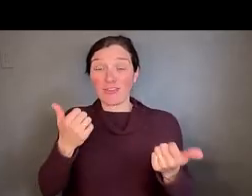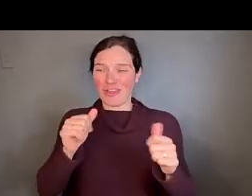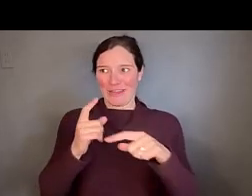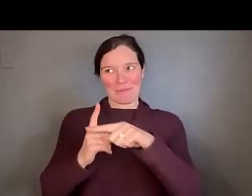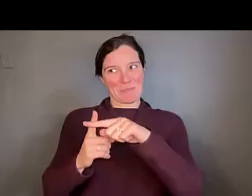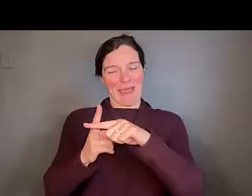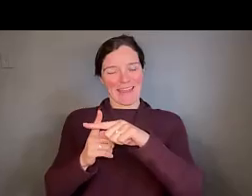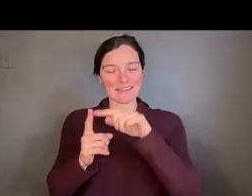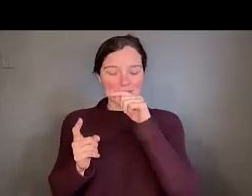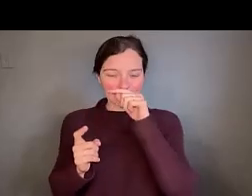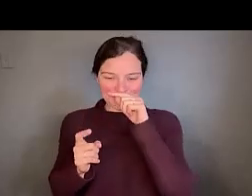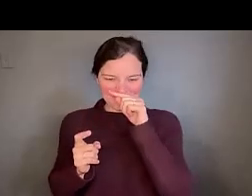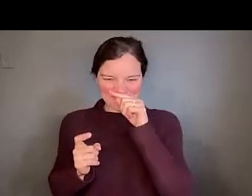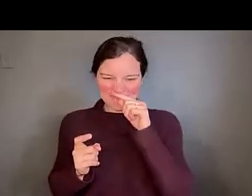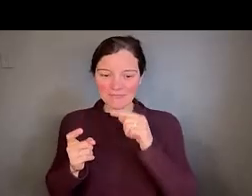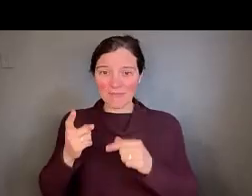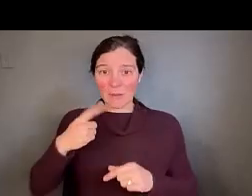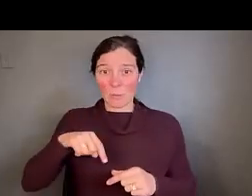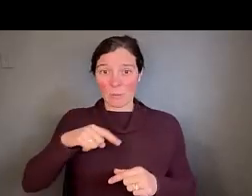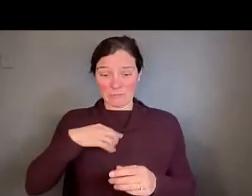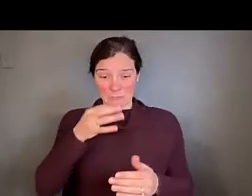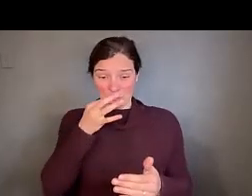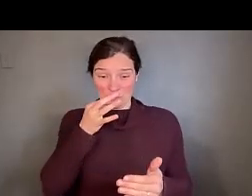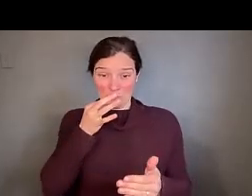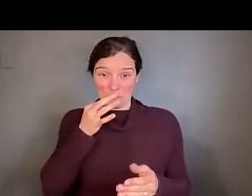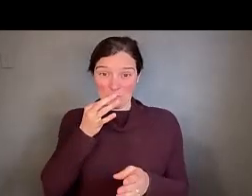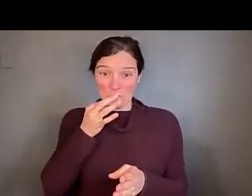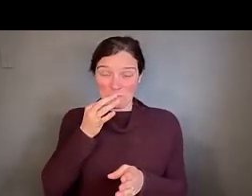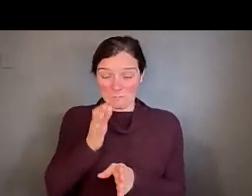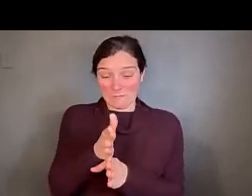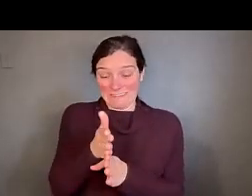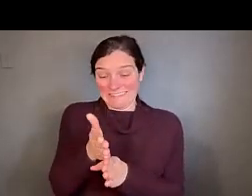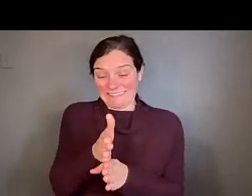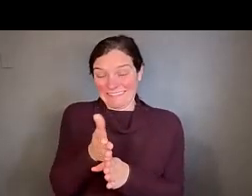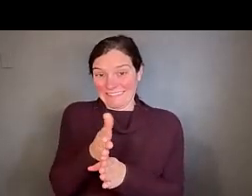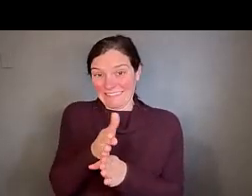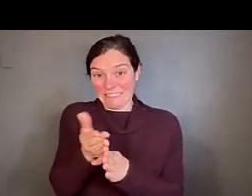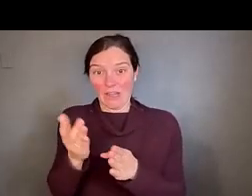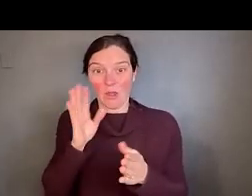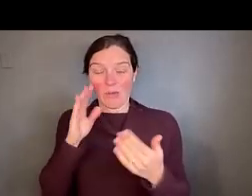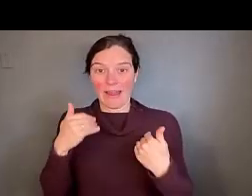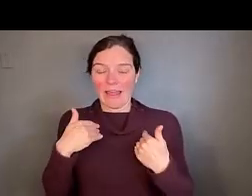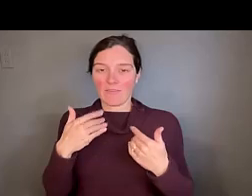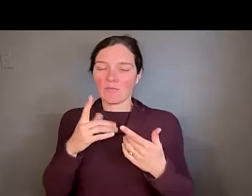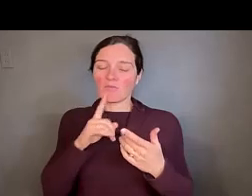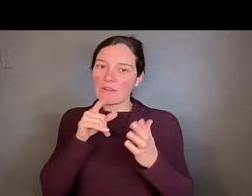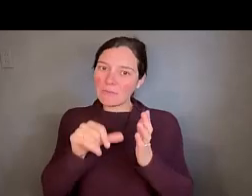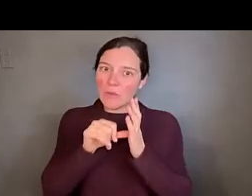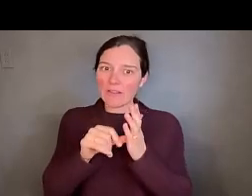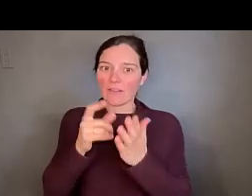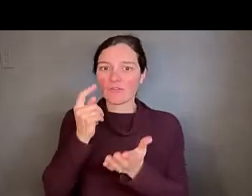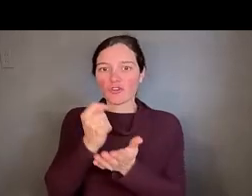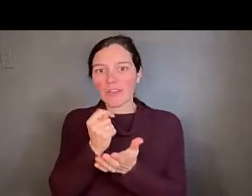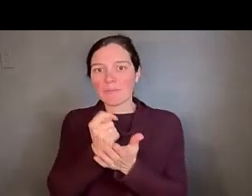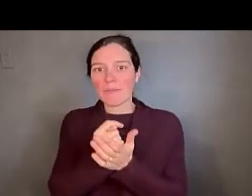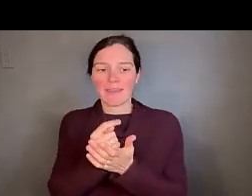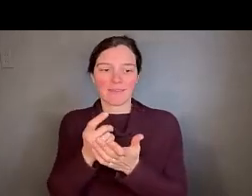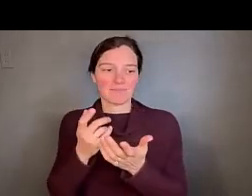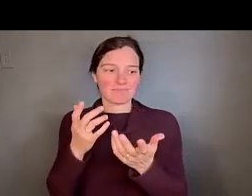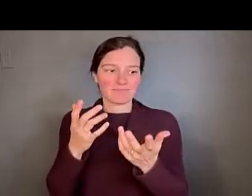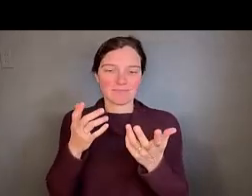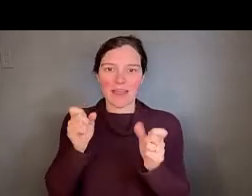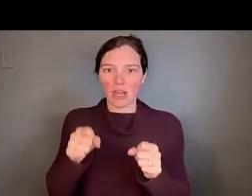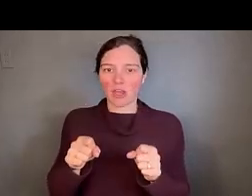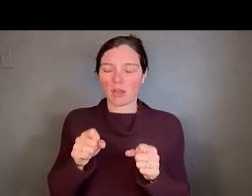positive, is we're on the precipice of some really impressive treatments and therapies that